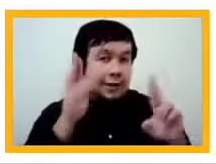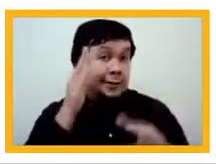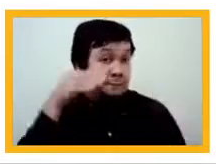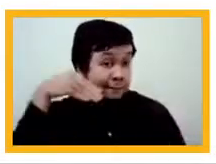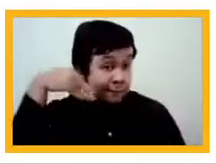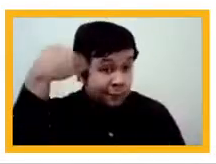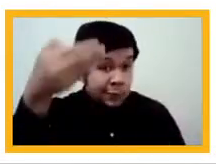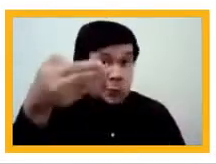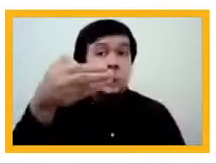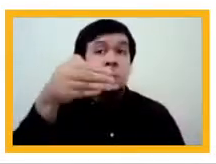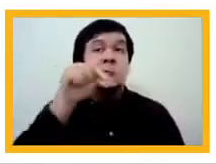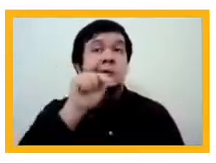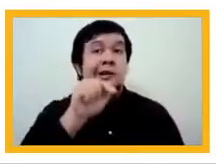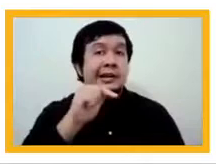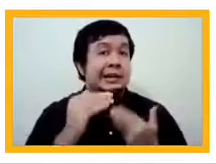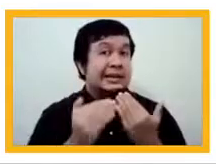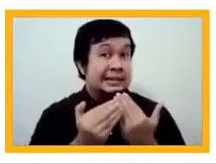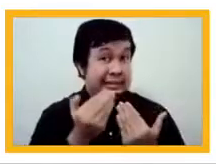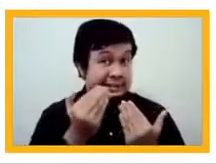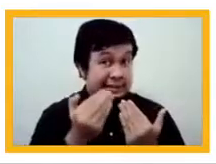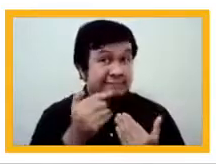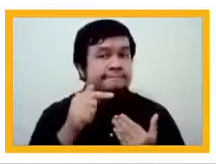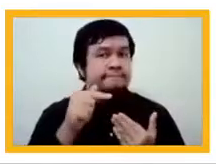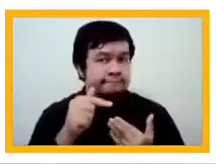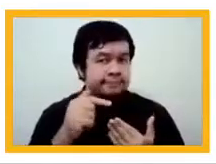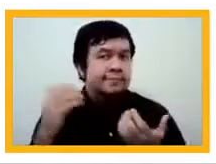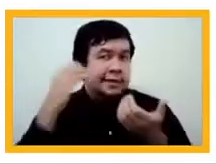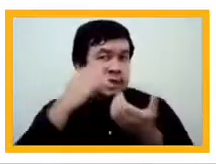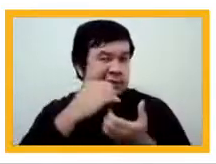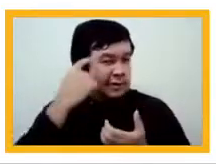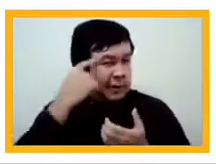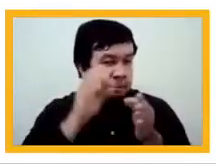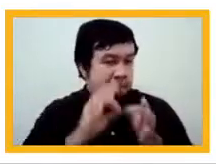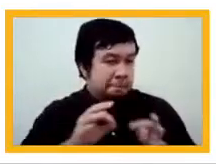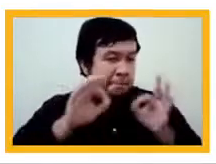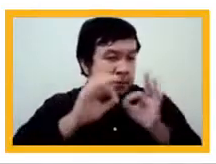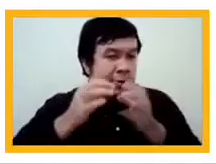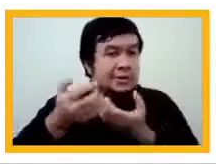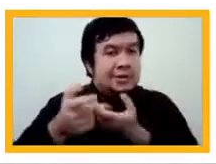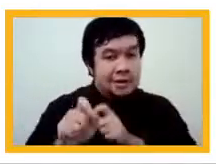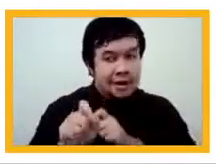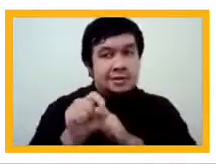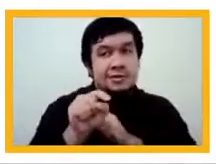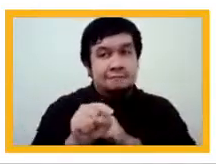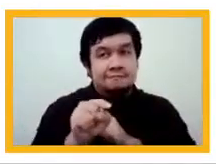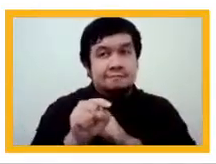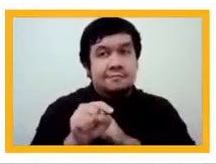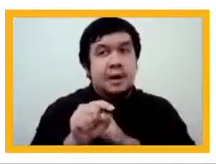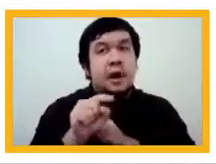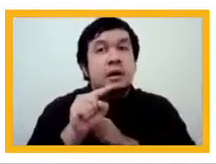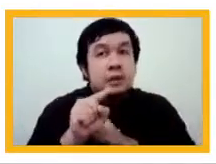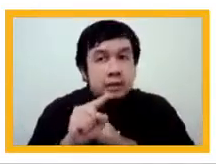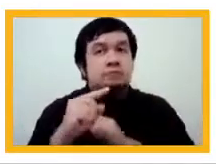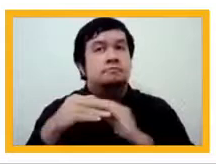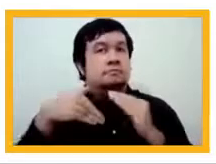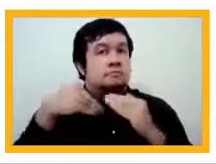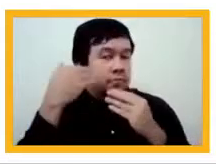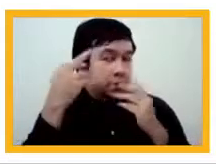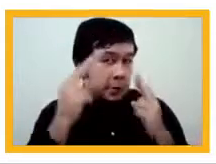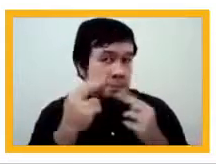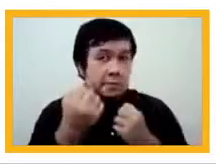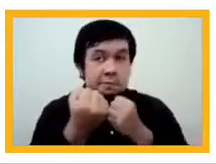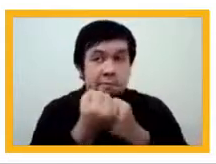relationship between universities and industries. But for example, I'm also supporting, you know, a virtual job fair